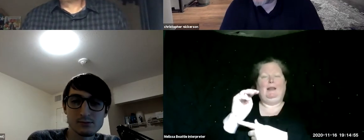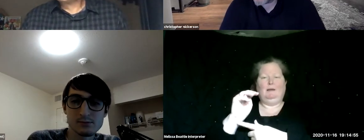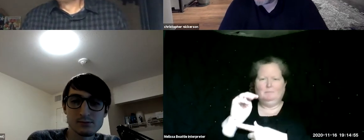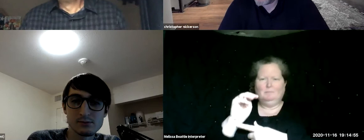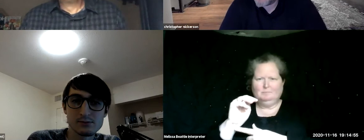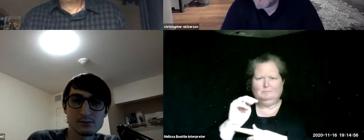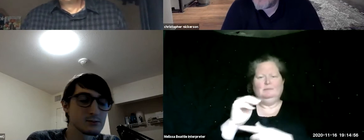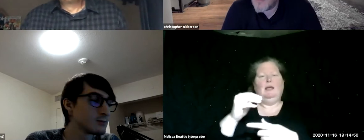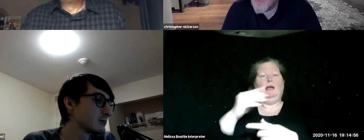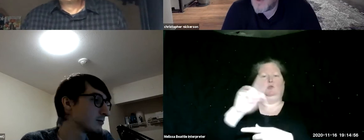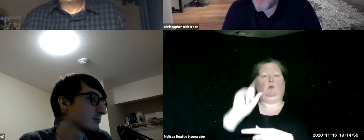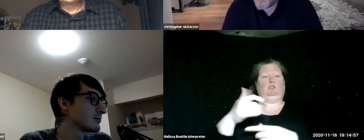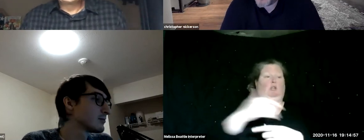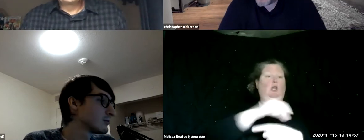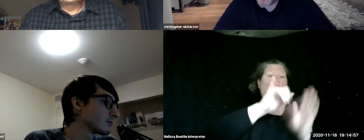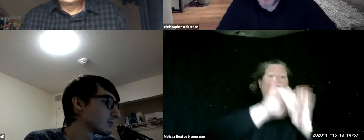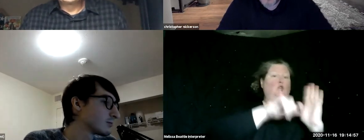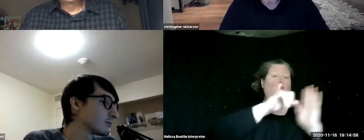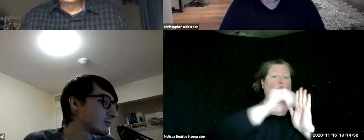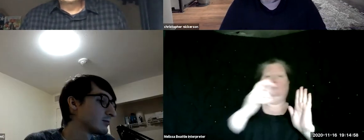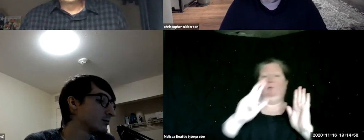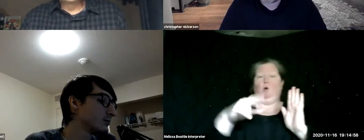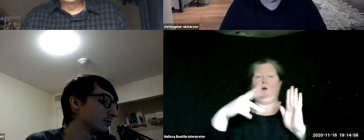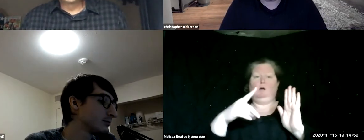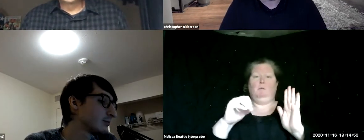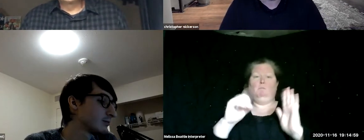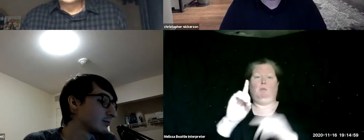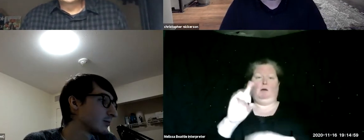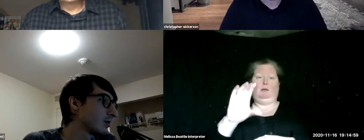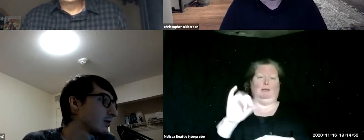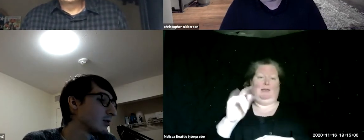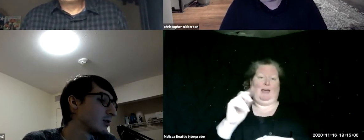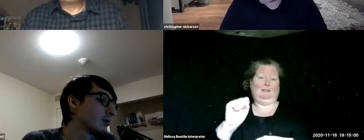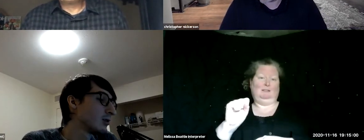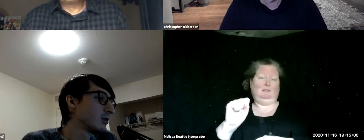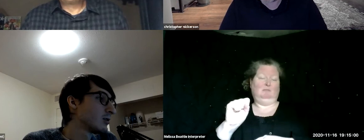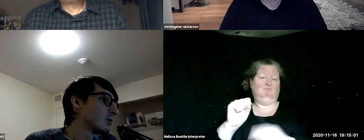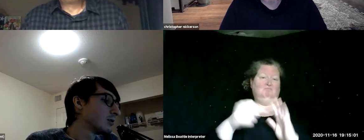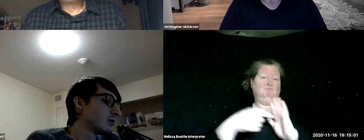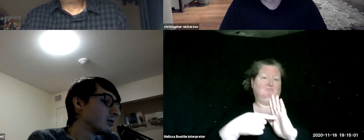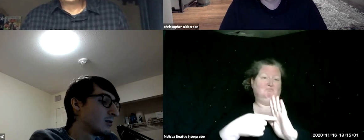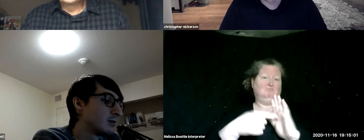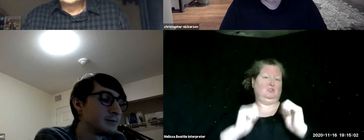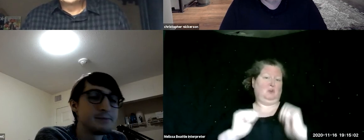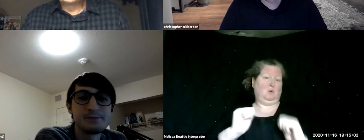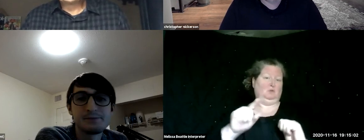know you kind of named a few, or didn't name a few, but I'm wondering if you're